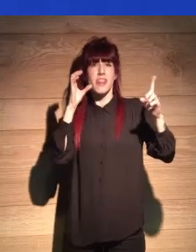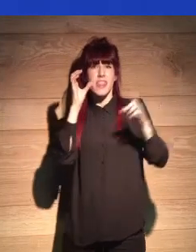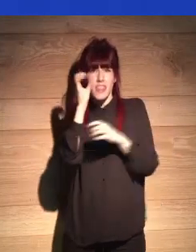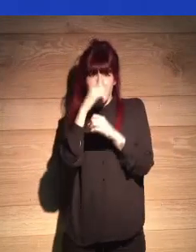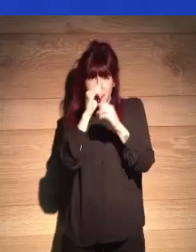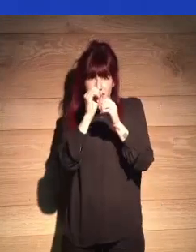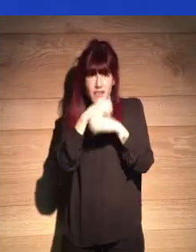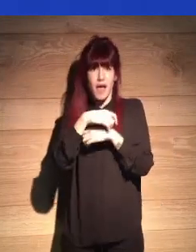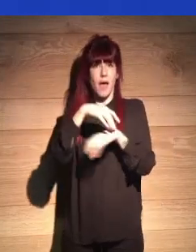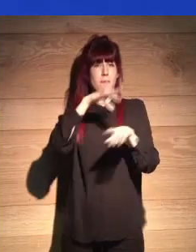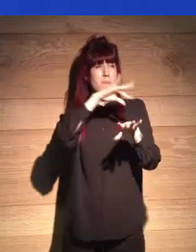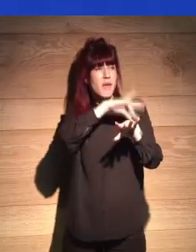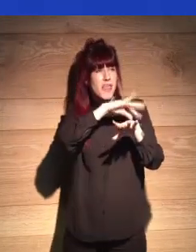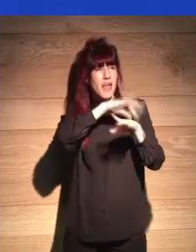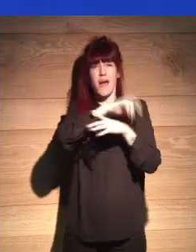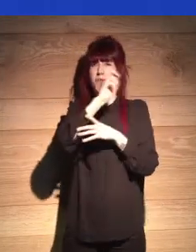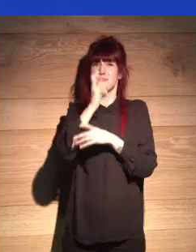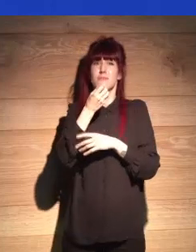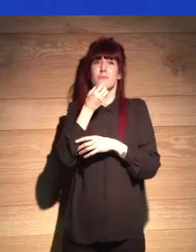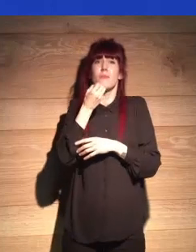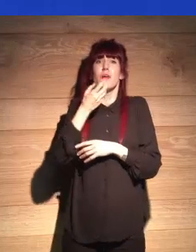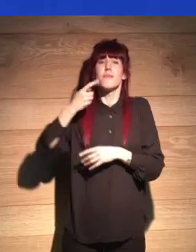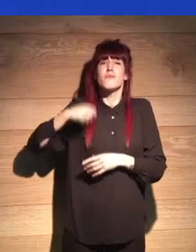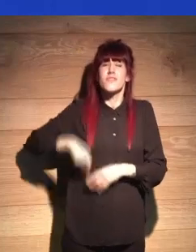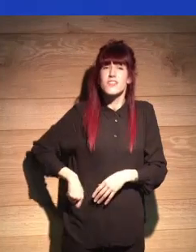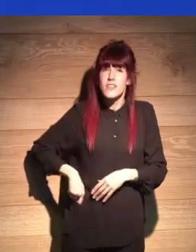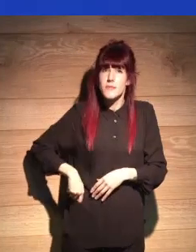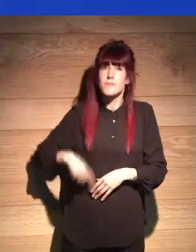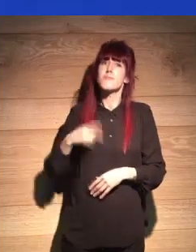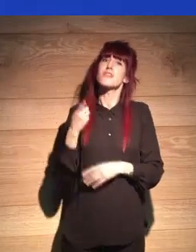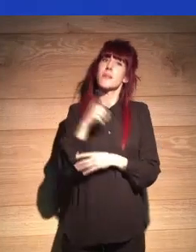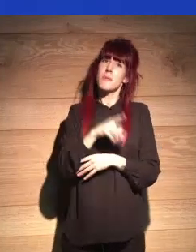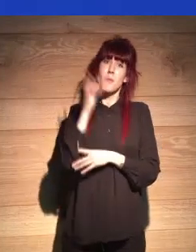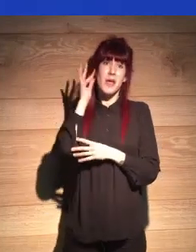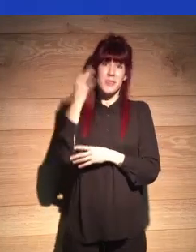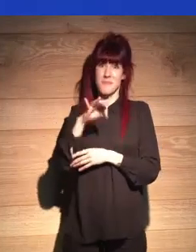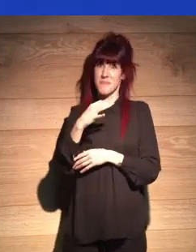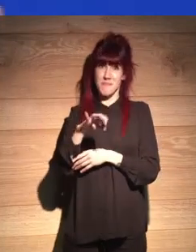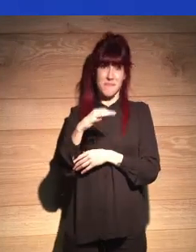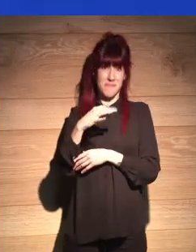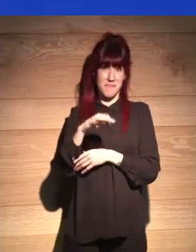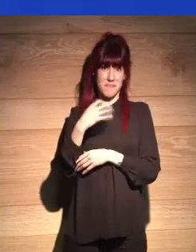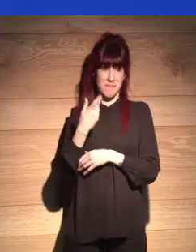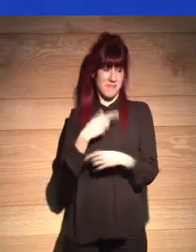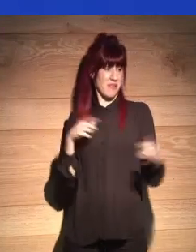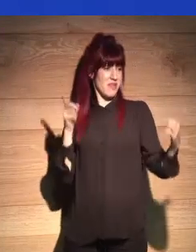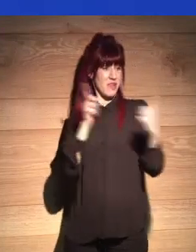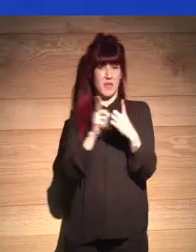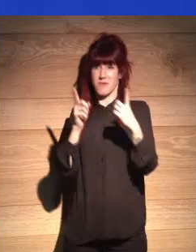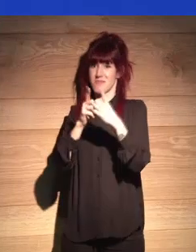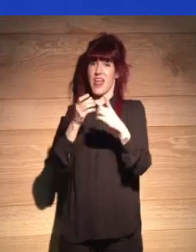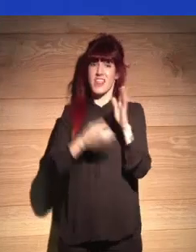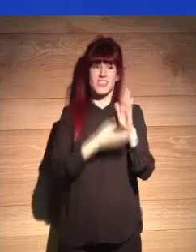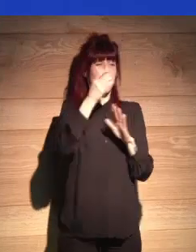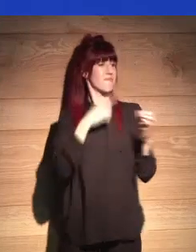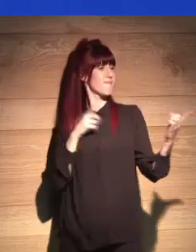scientists, engineers, doctors, good professionals, but at the same time normal people that we